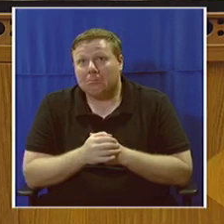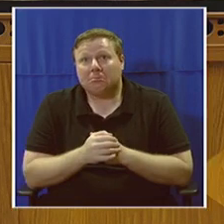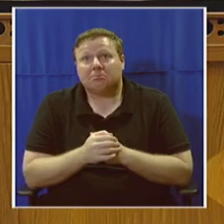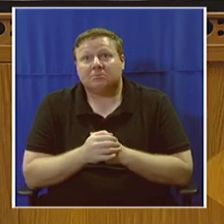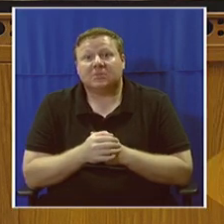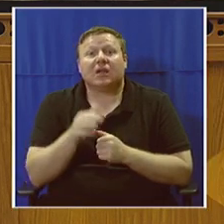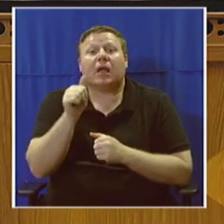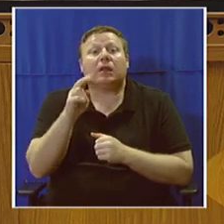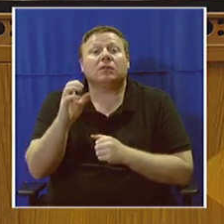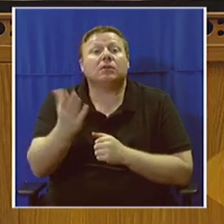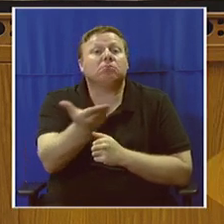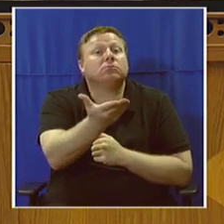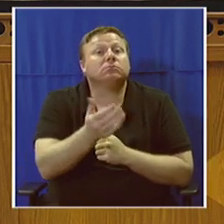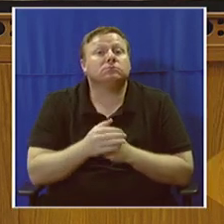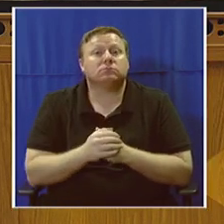ANC?